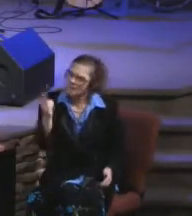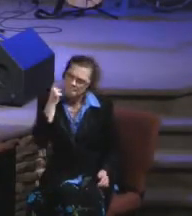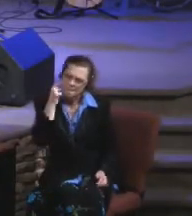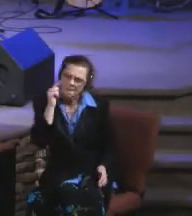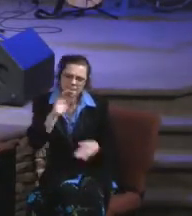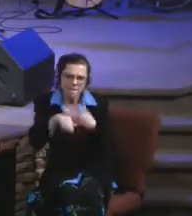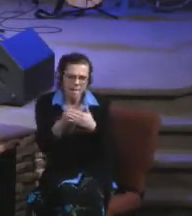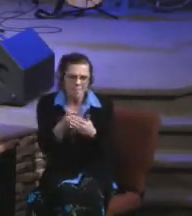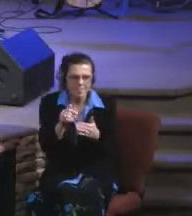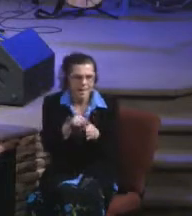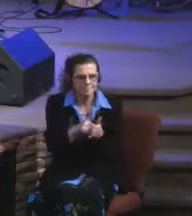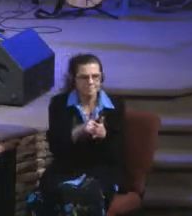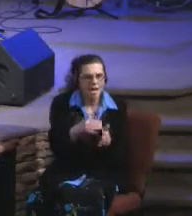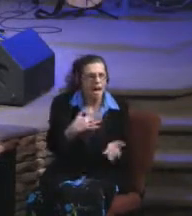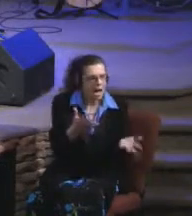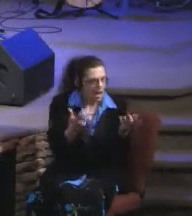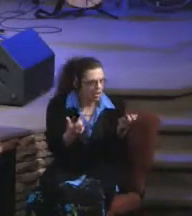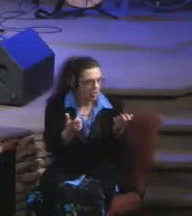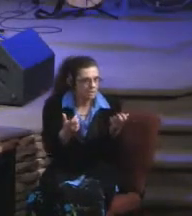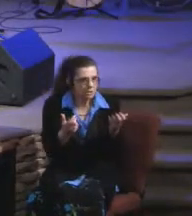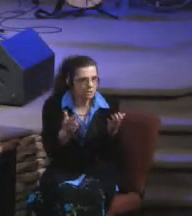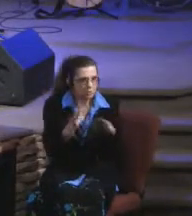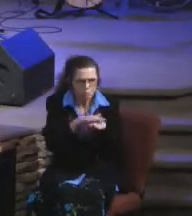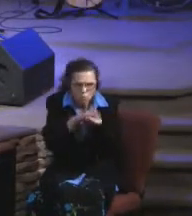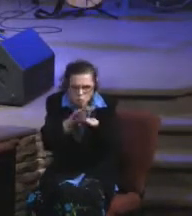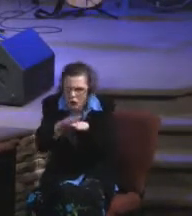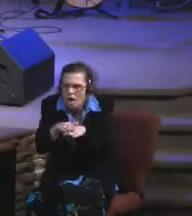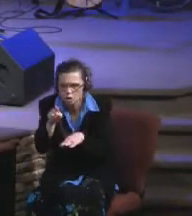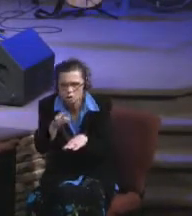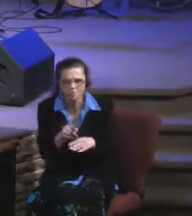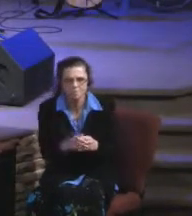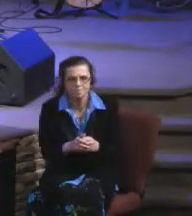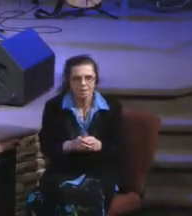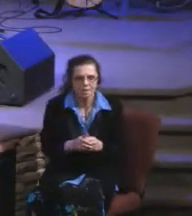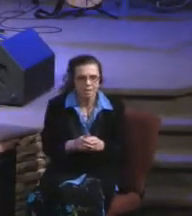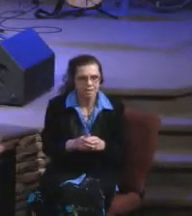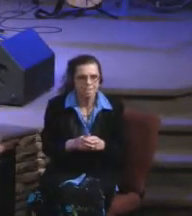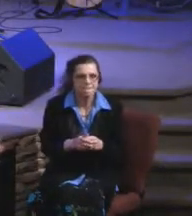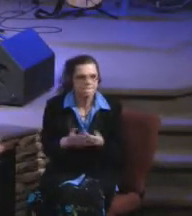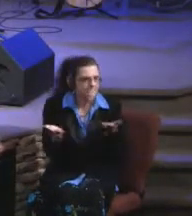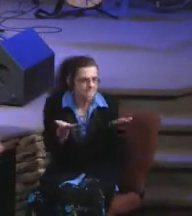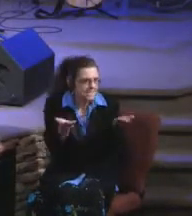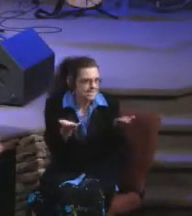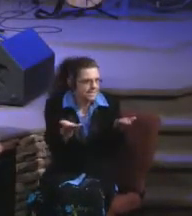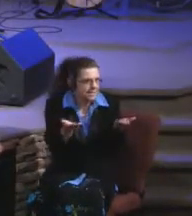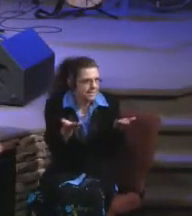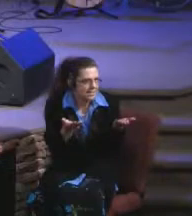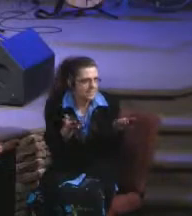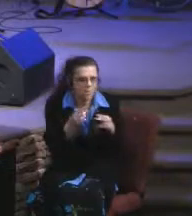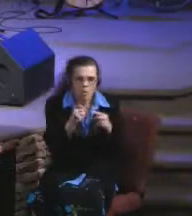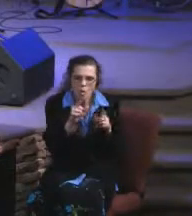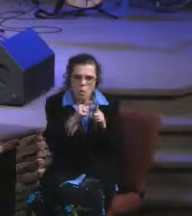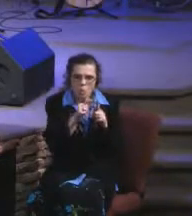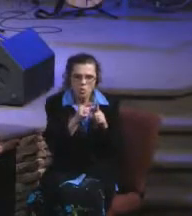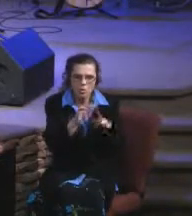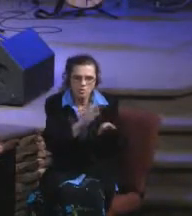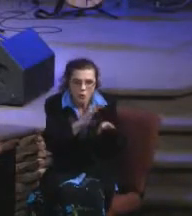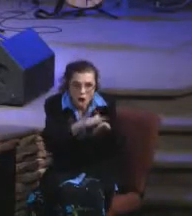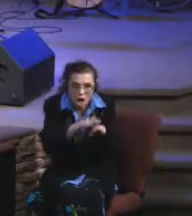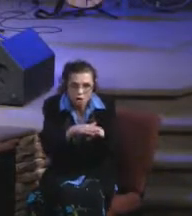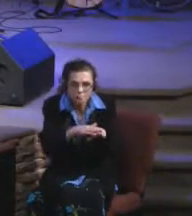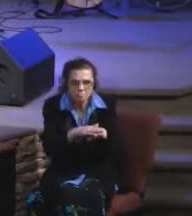that, I want to caution us today. Today's message is, I guess if it's anything, it's a word of caution. And I want us to